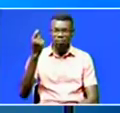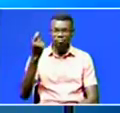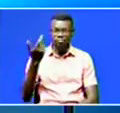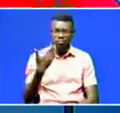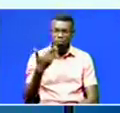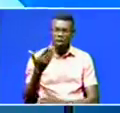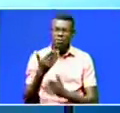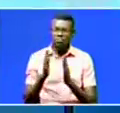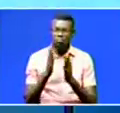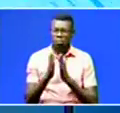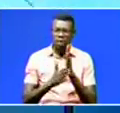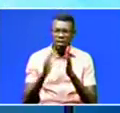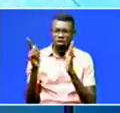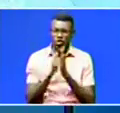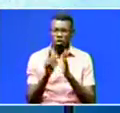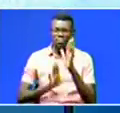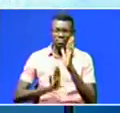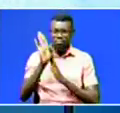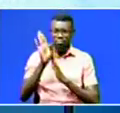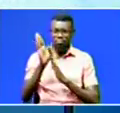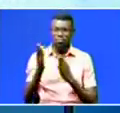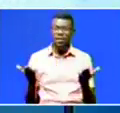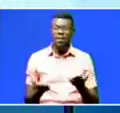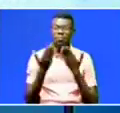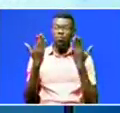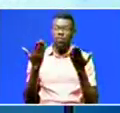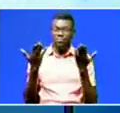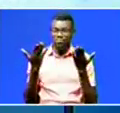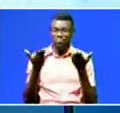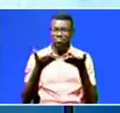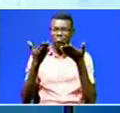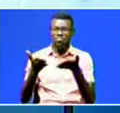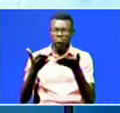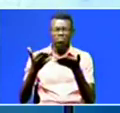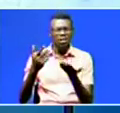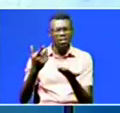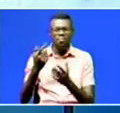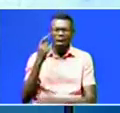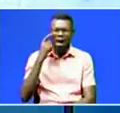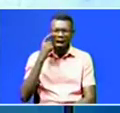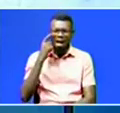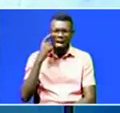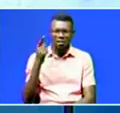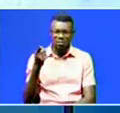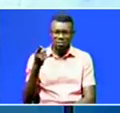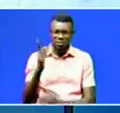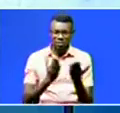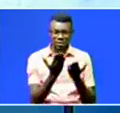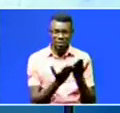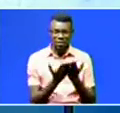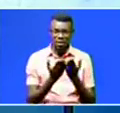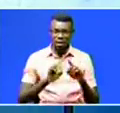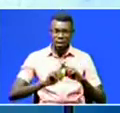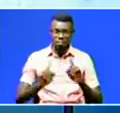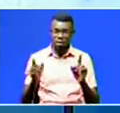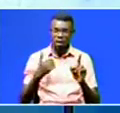legislation to improve the availability and access to corneal transplant and other organ donation services. Meanwhile, there are more